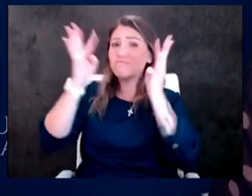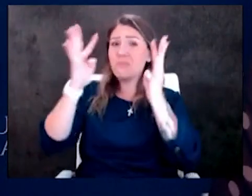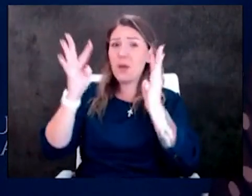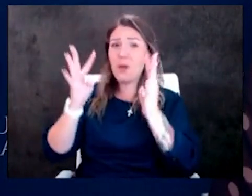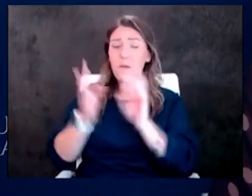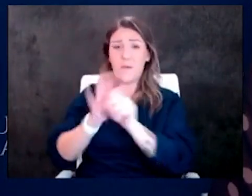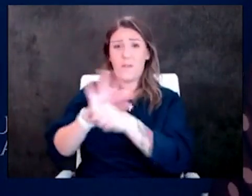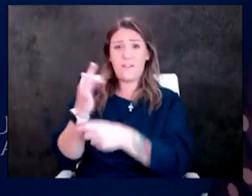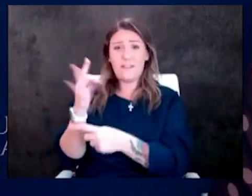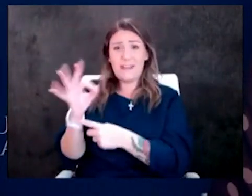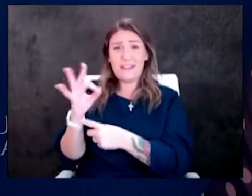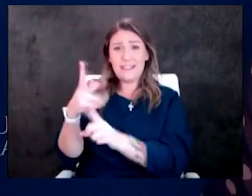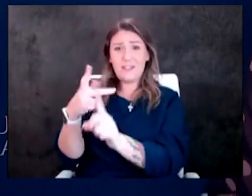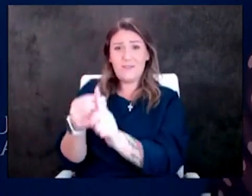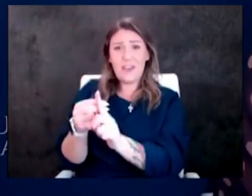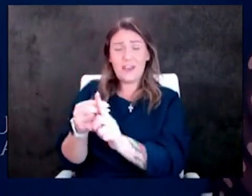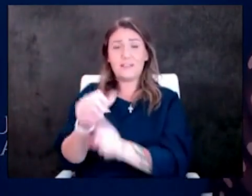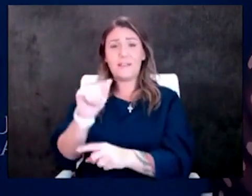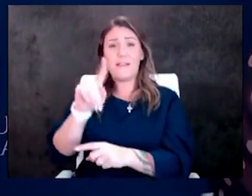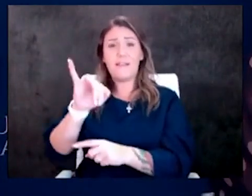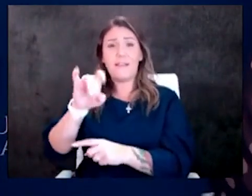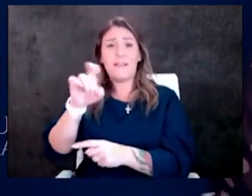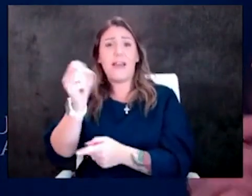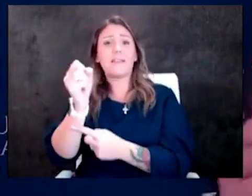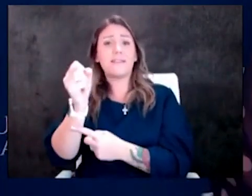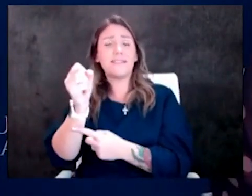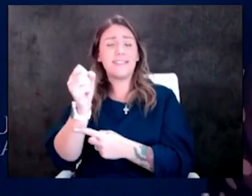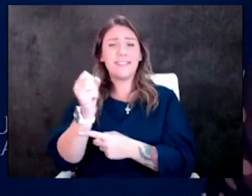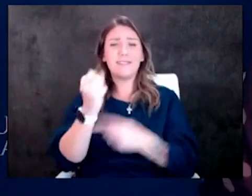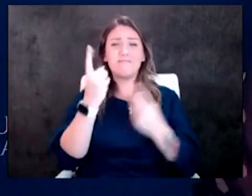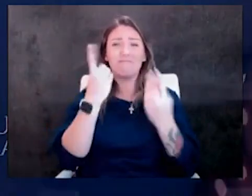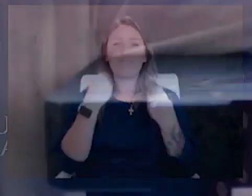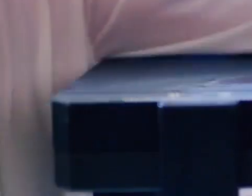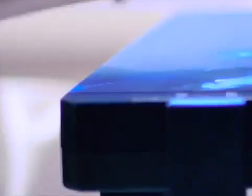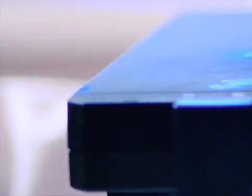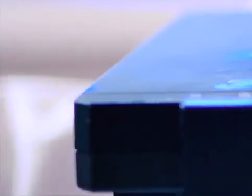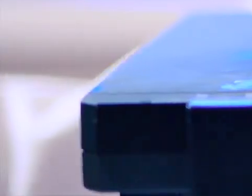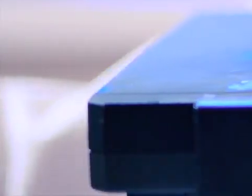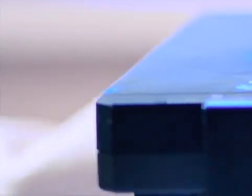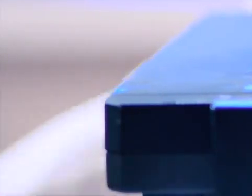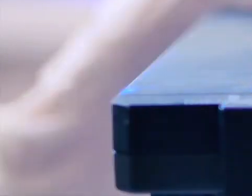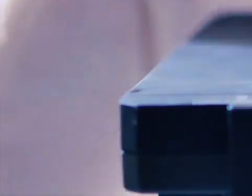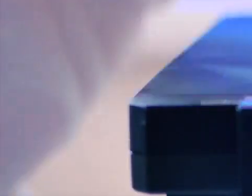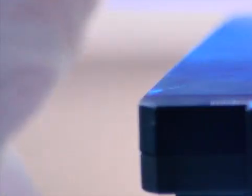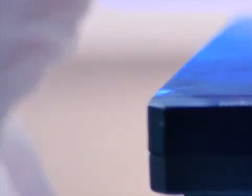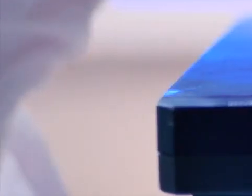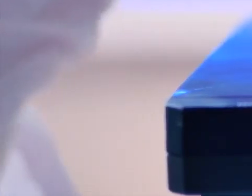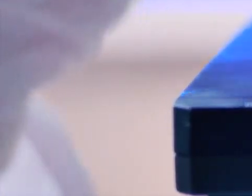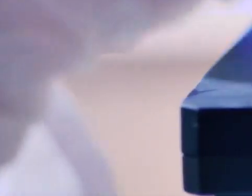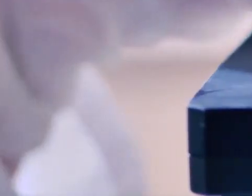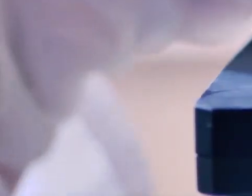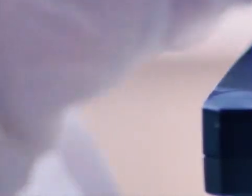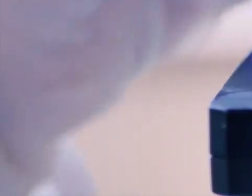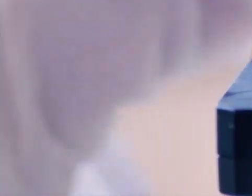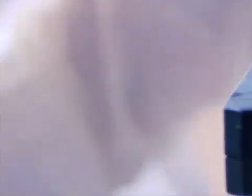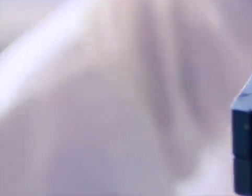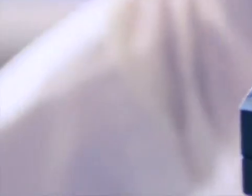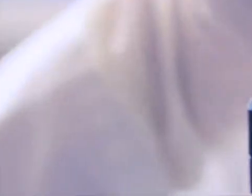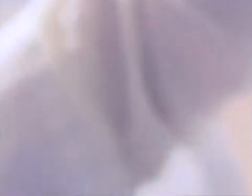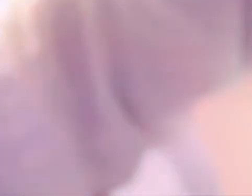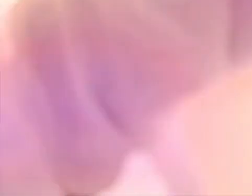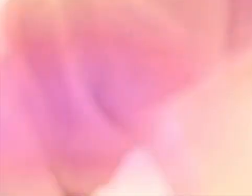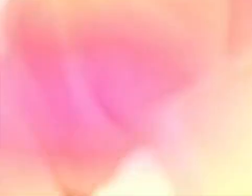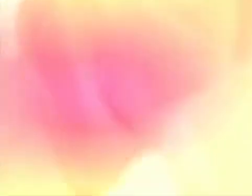Cid brings us the tale that, by all accounts, has a miraculous ending. It's not often that you hear people who build their entire livelihoods